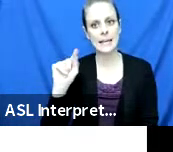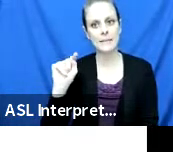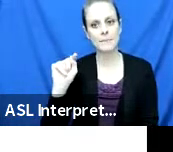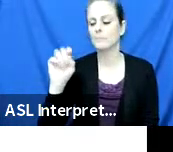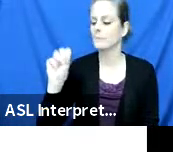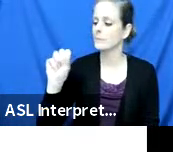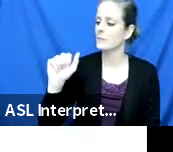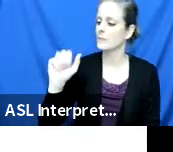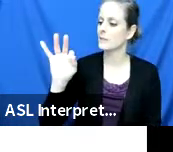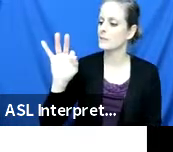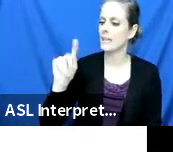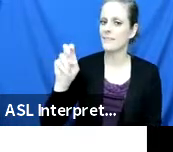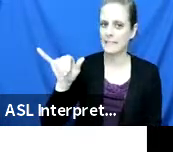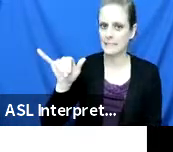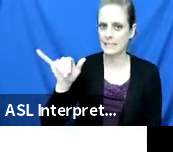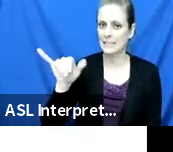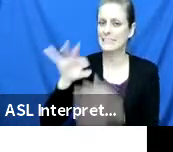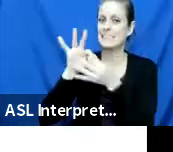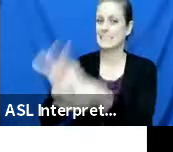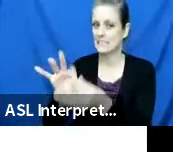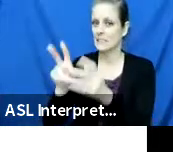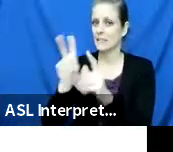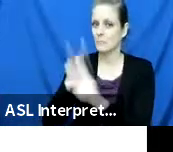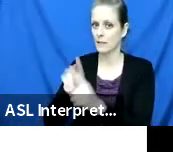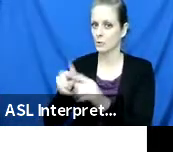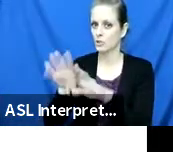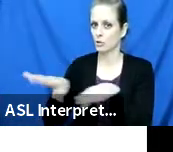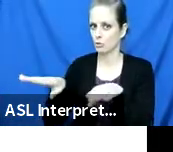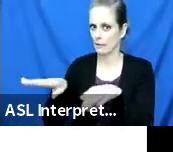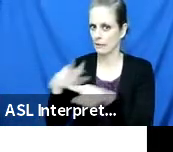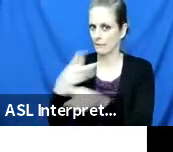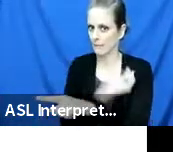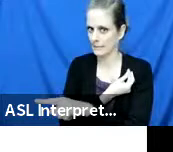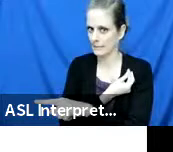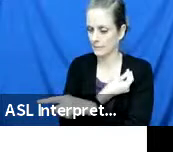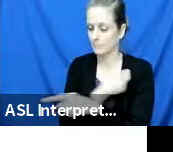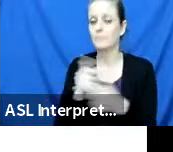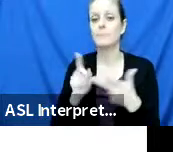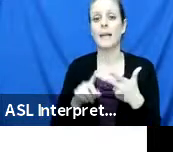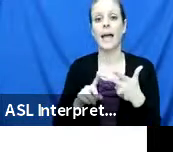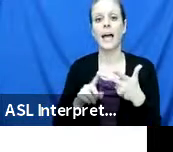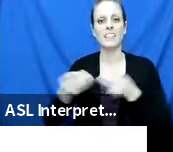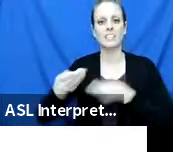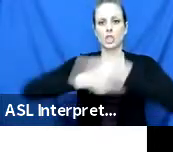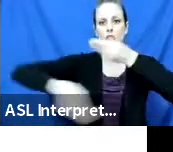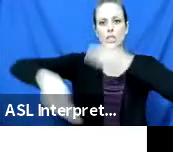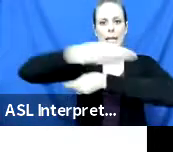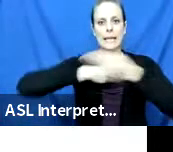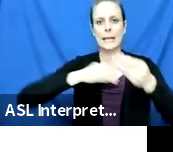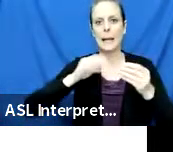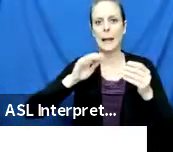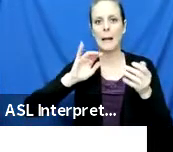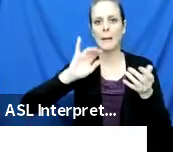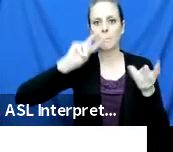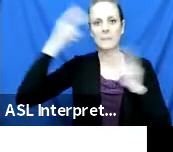about children getting the vaccine, and also the circulating misinformation.